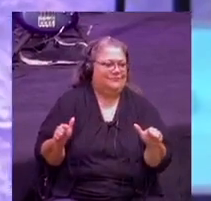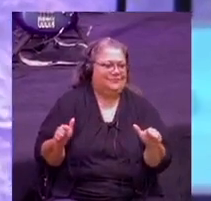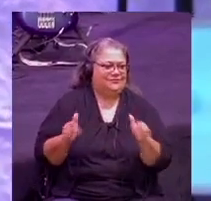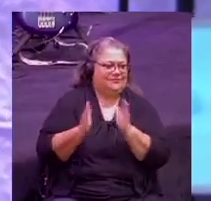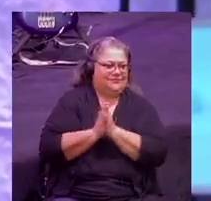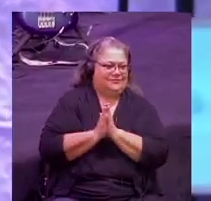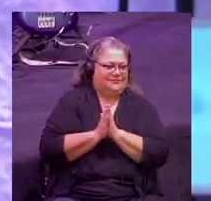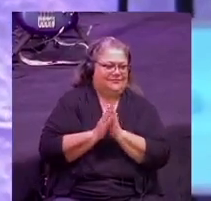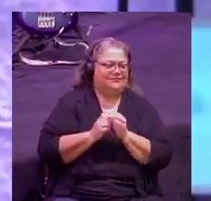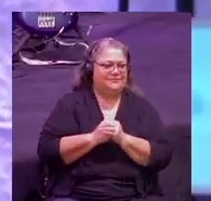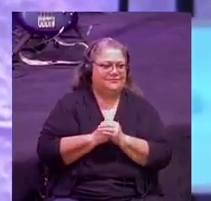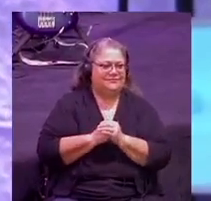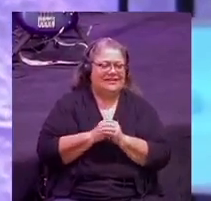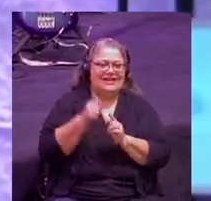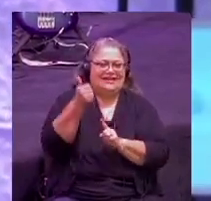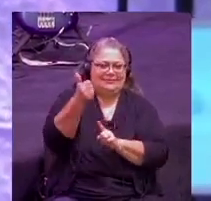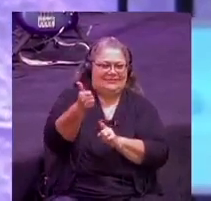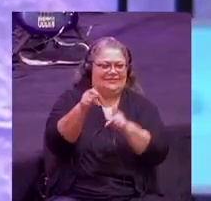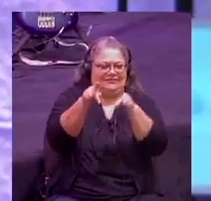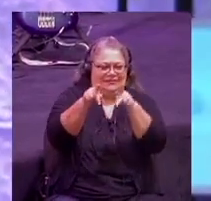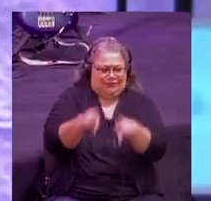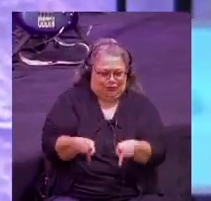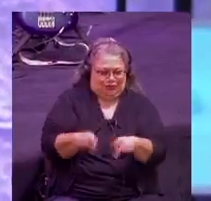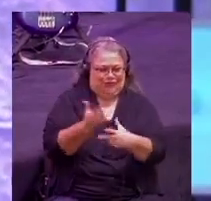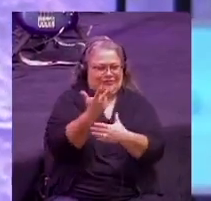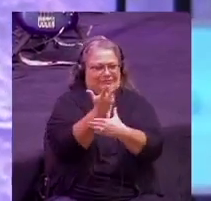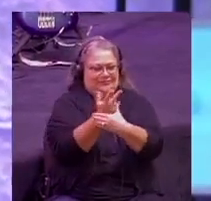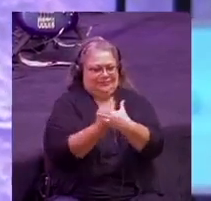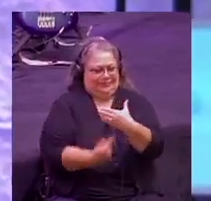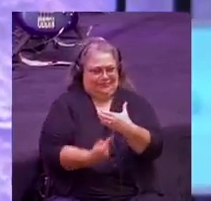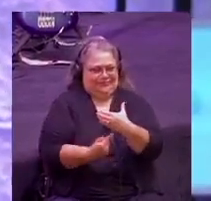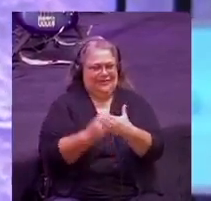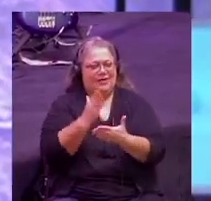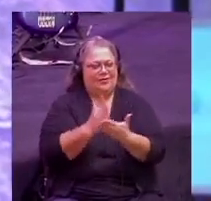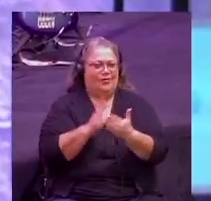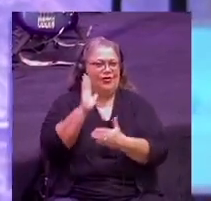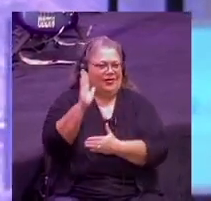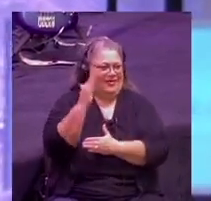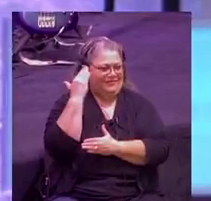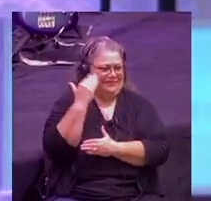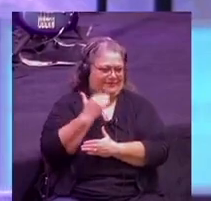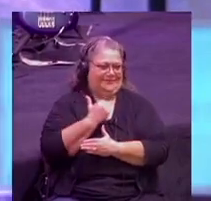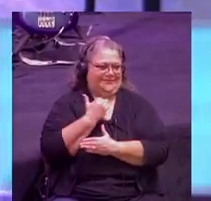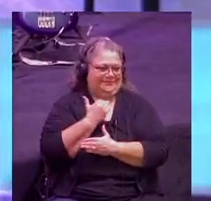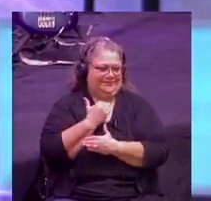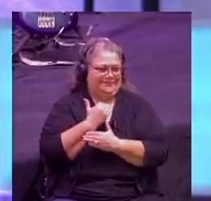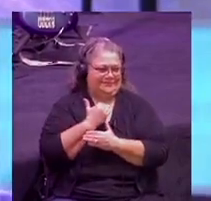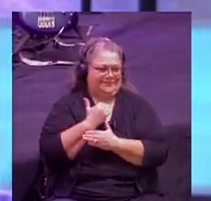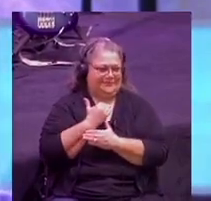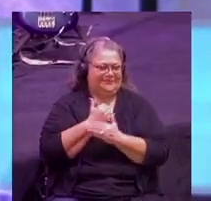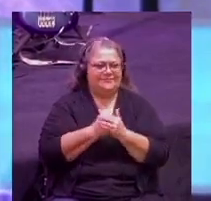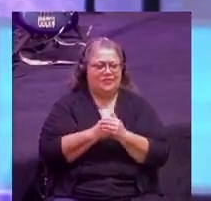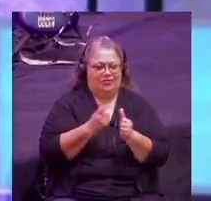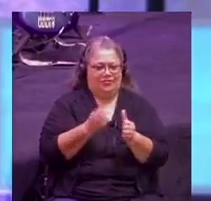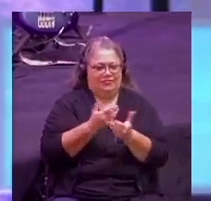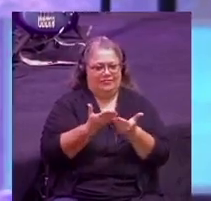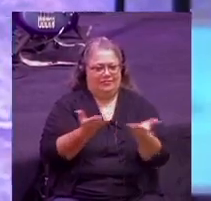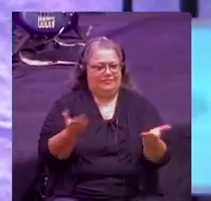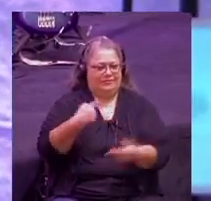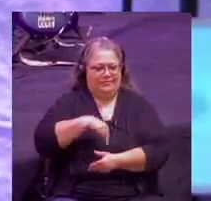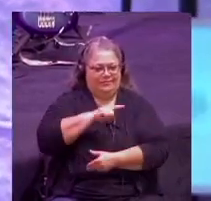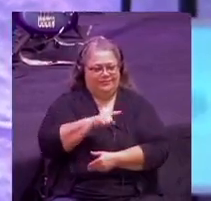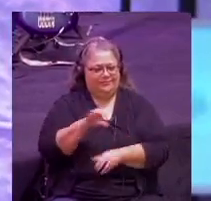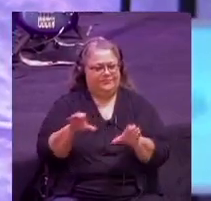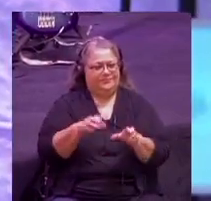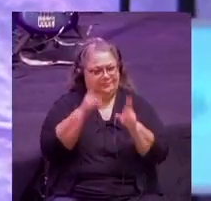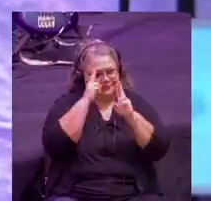is a person of the Trinity. He is part of the Godhead. And the first thing that you and I need to do if we want to honor